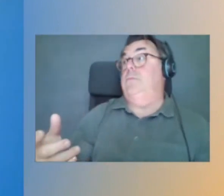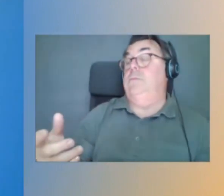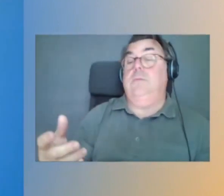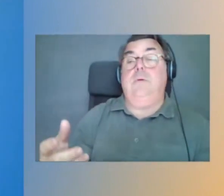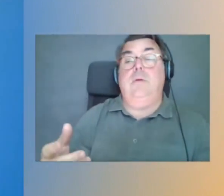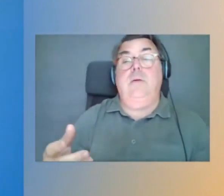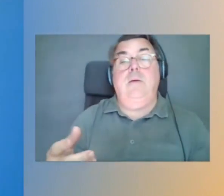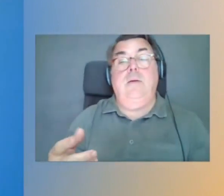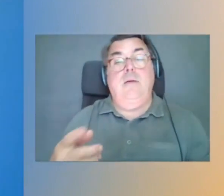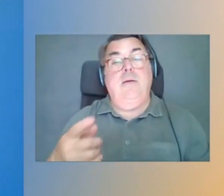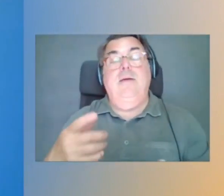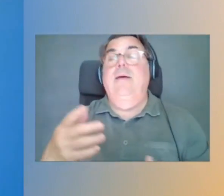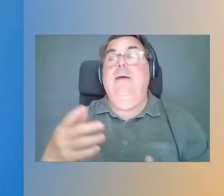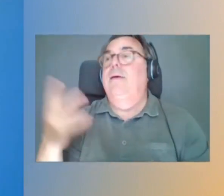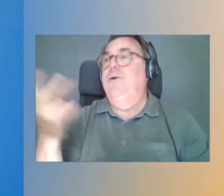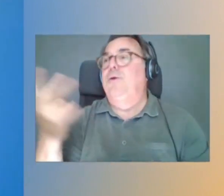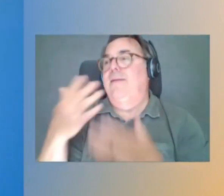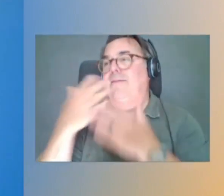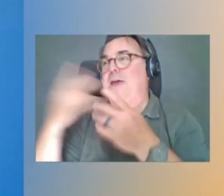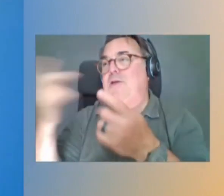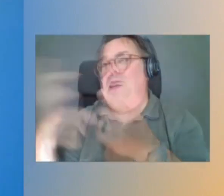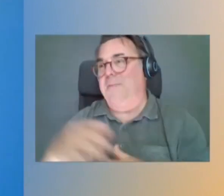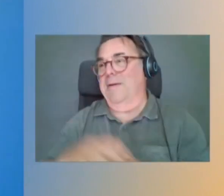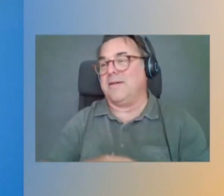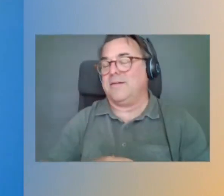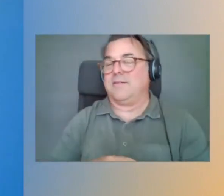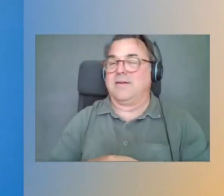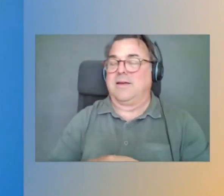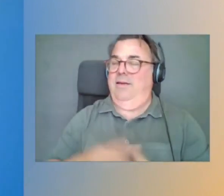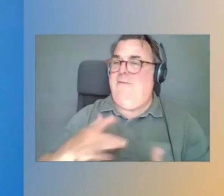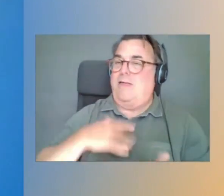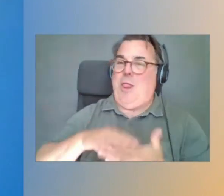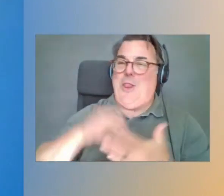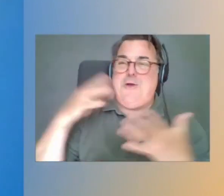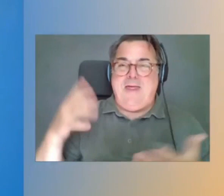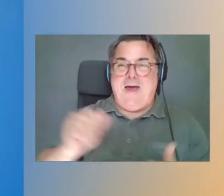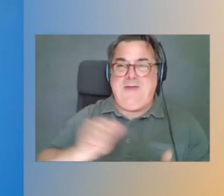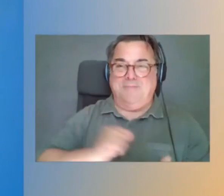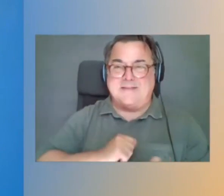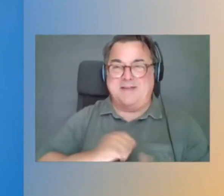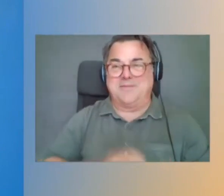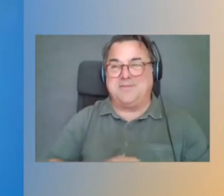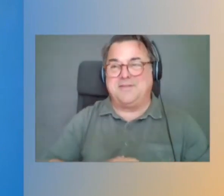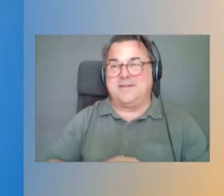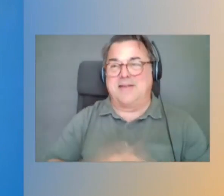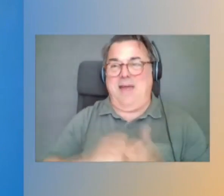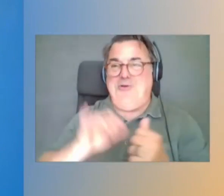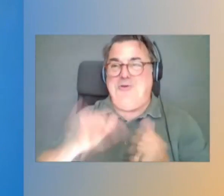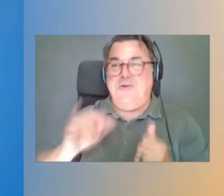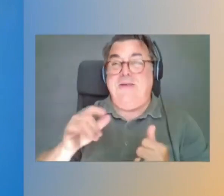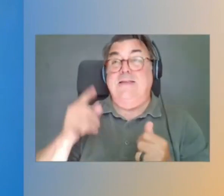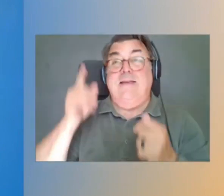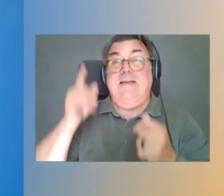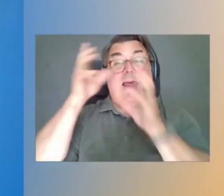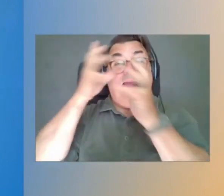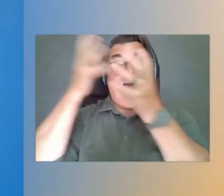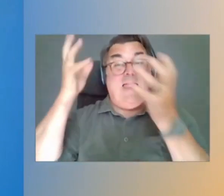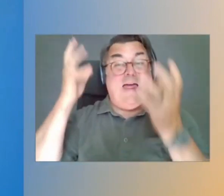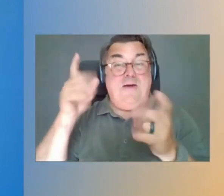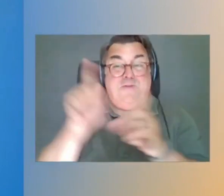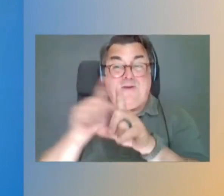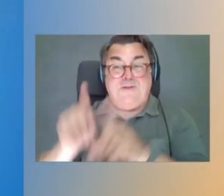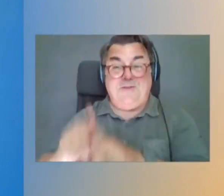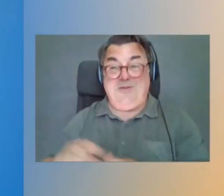to thank both of you for coming out. This has been a really enlightening conversation about doing this in the cloud as well. Oh, we enjoyed it. Yeah,